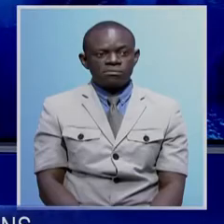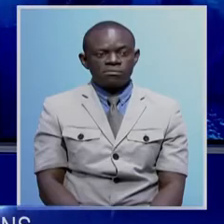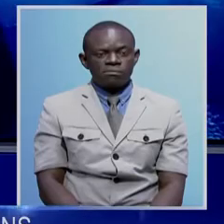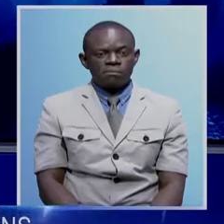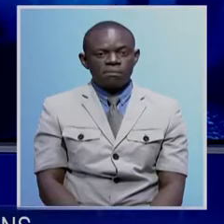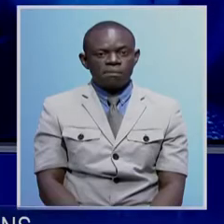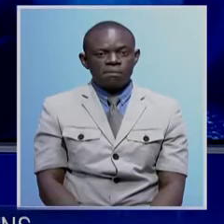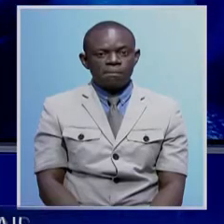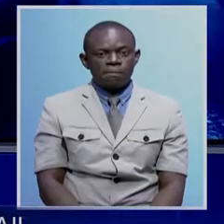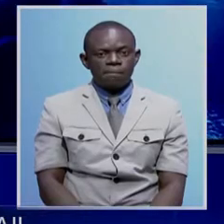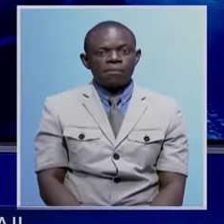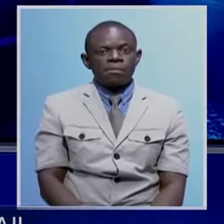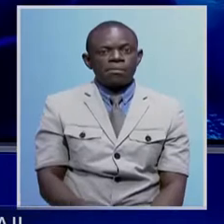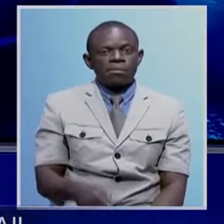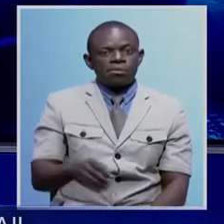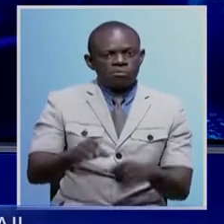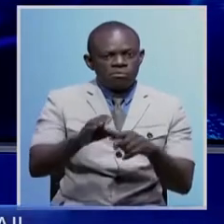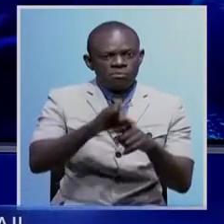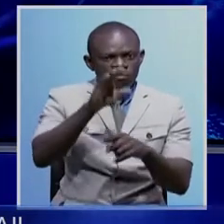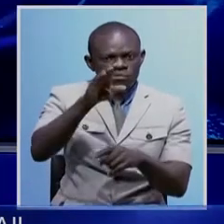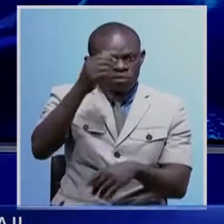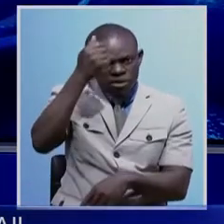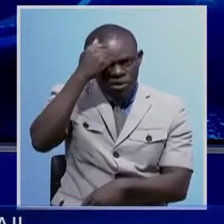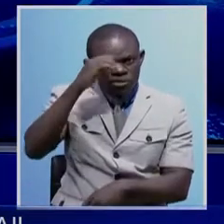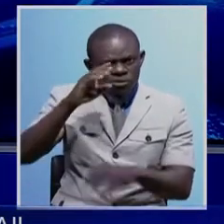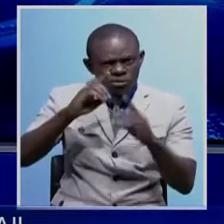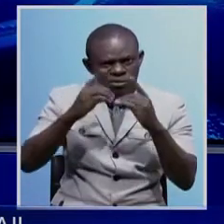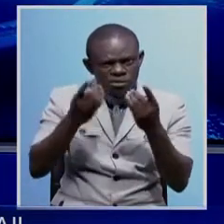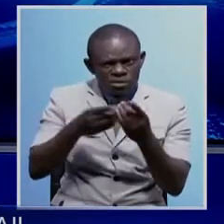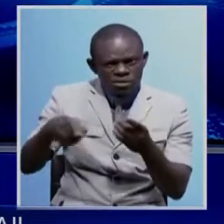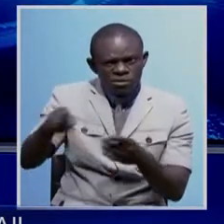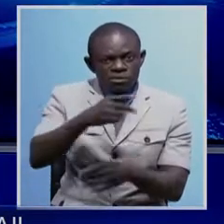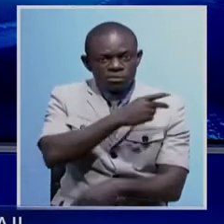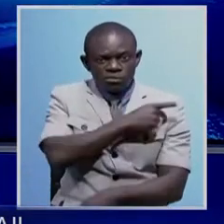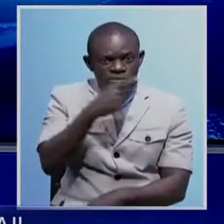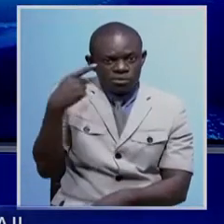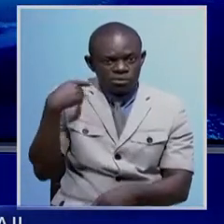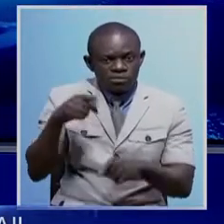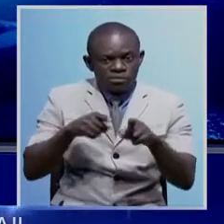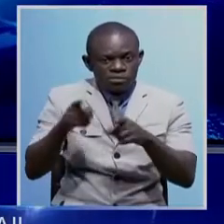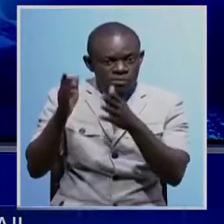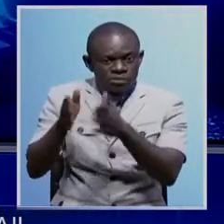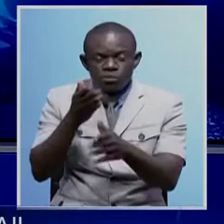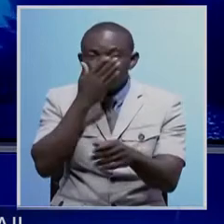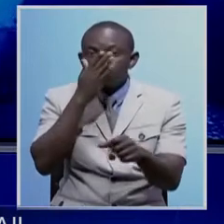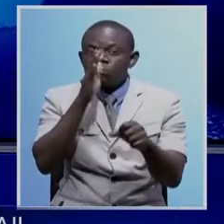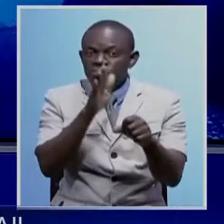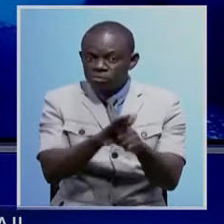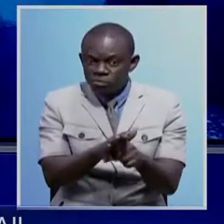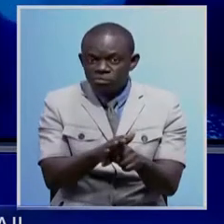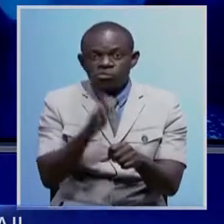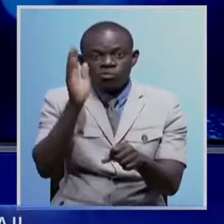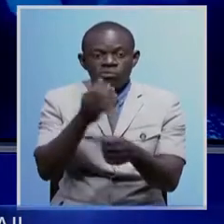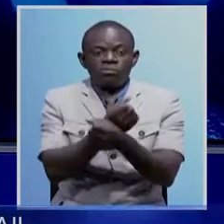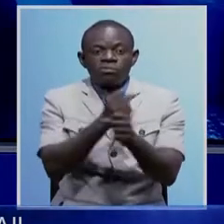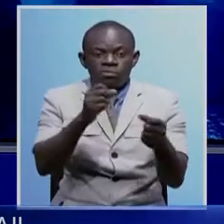Parliamentary candidates in Chingola District on the Copperbelt have pledged to develop social amenities as door-to-door campaigns move to rural